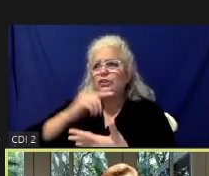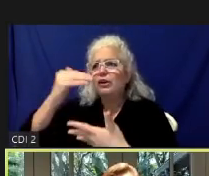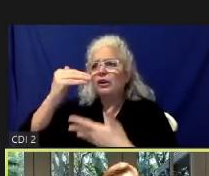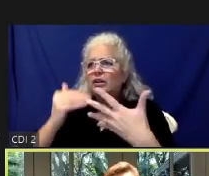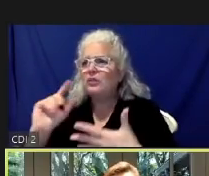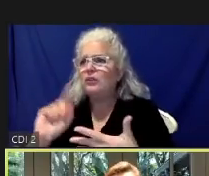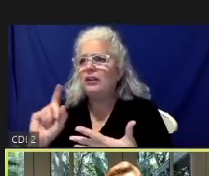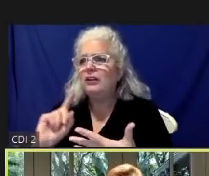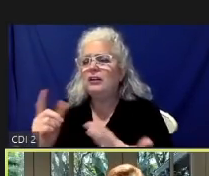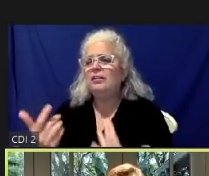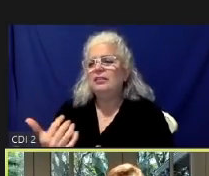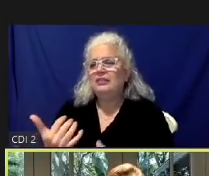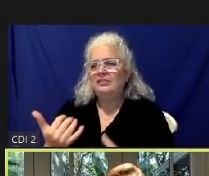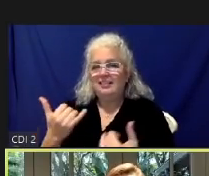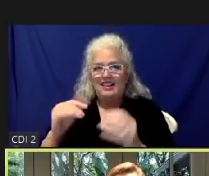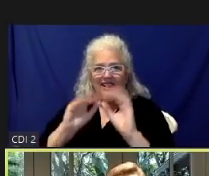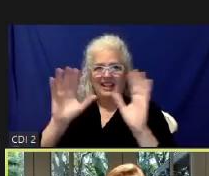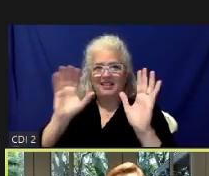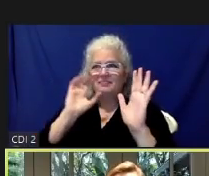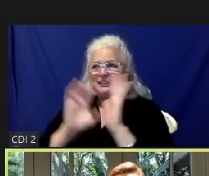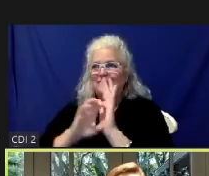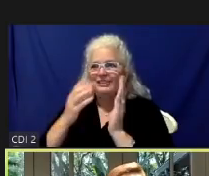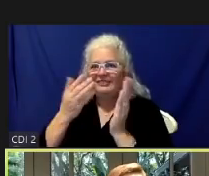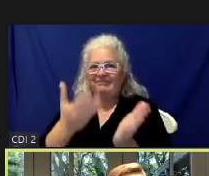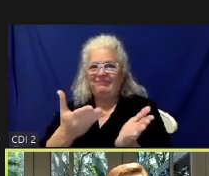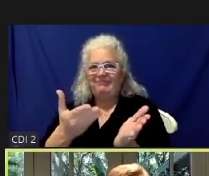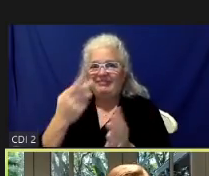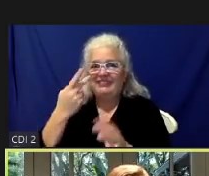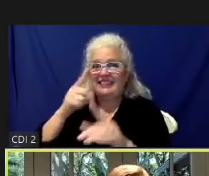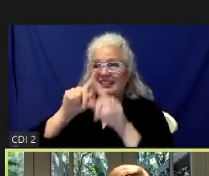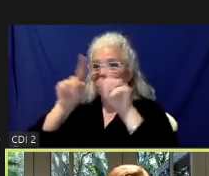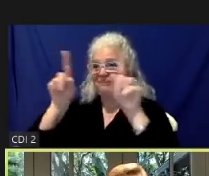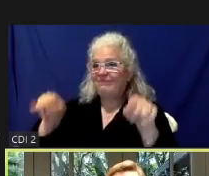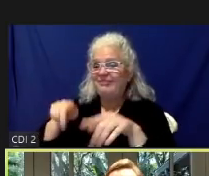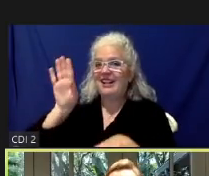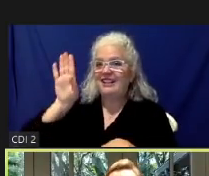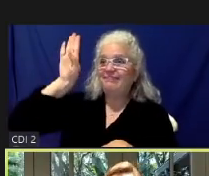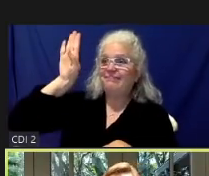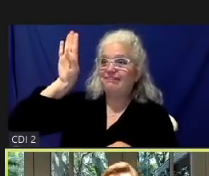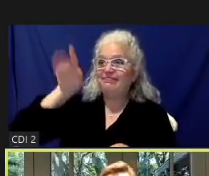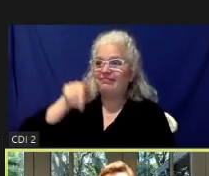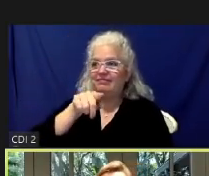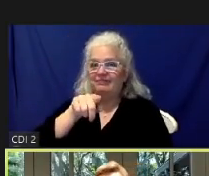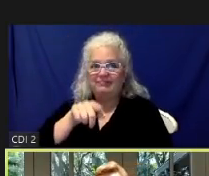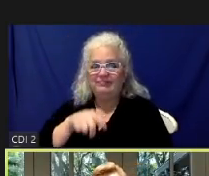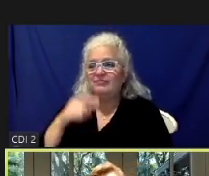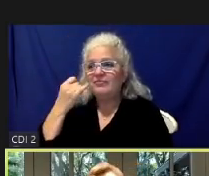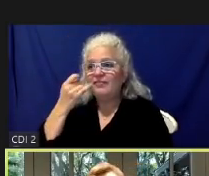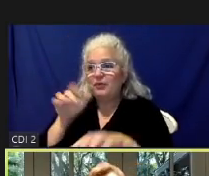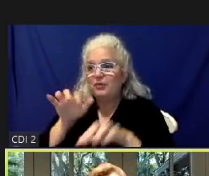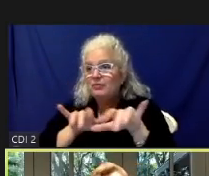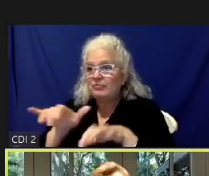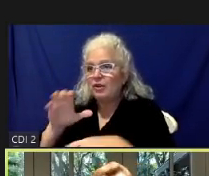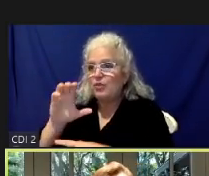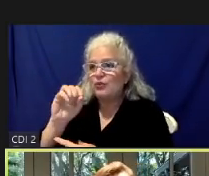you. If you visit our hub for vaccine information, which is